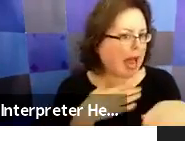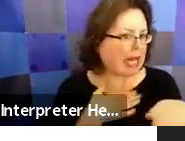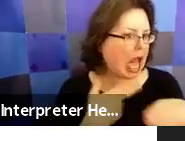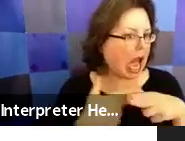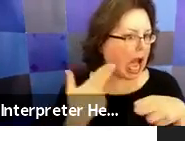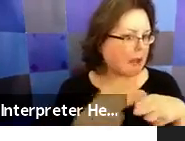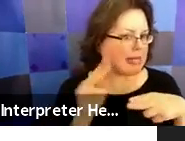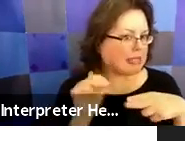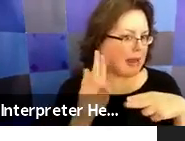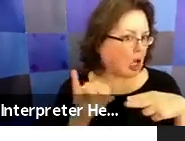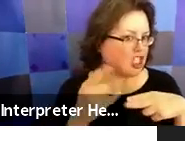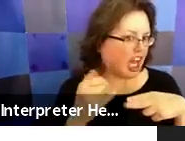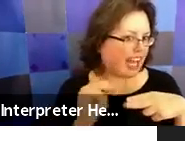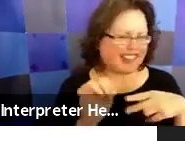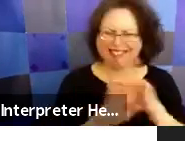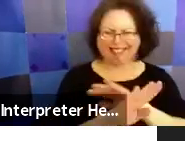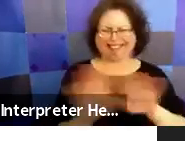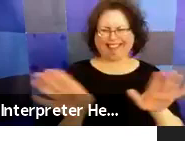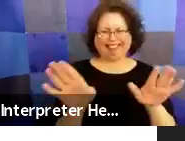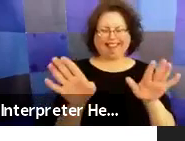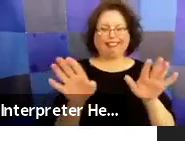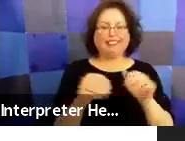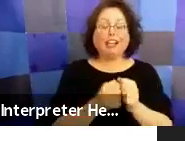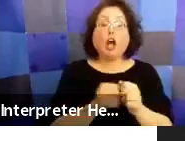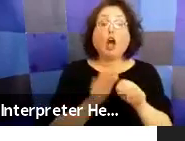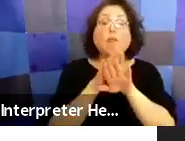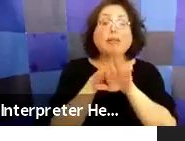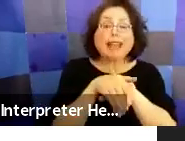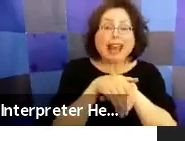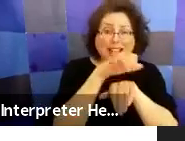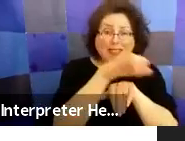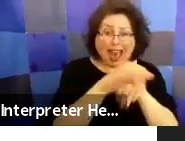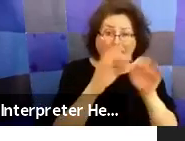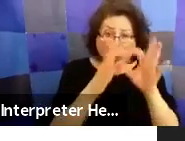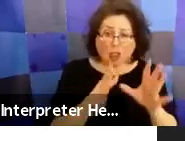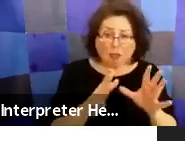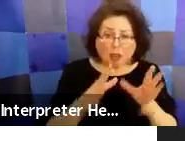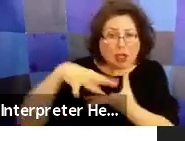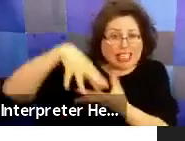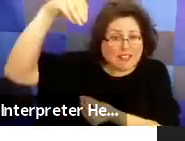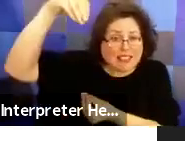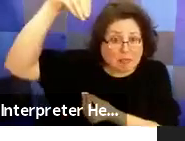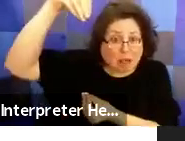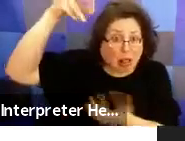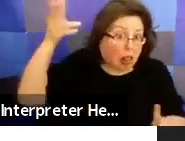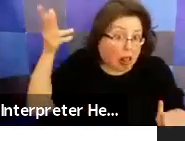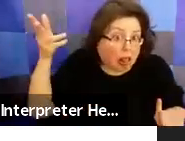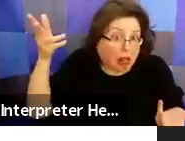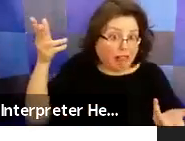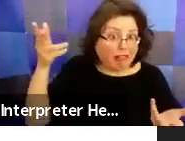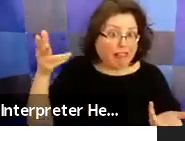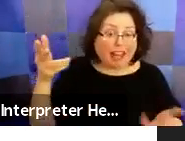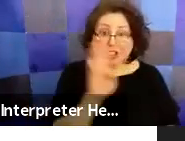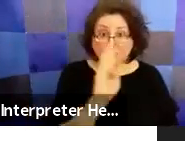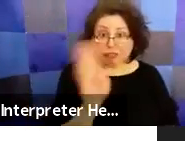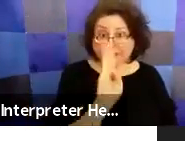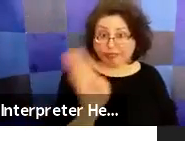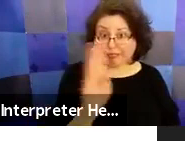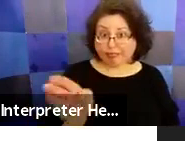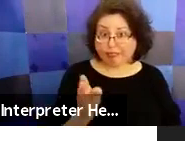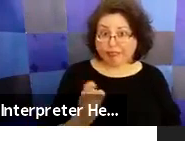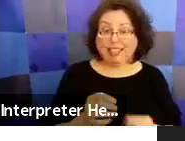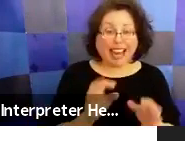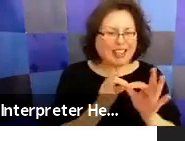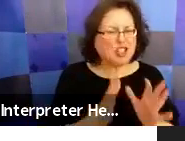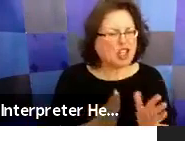right? So in a way, you want to pretend that the interpreter is invisible, and a trained interpreter will help you manage that,